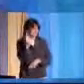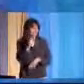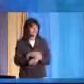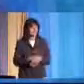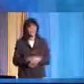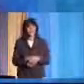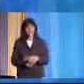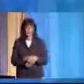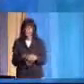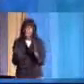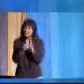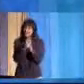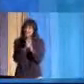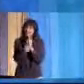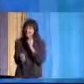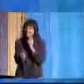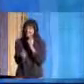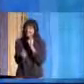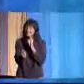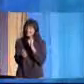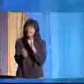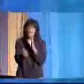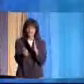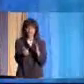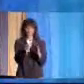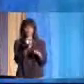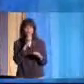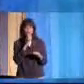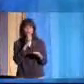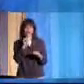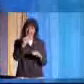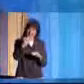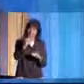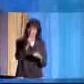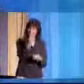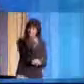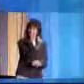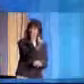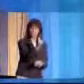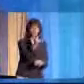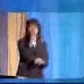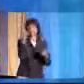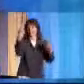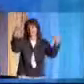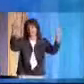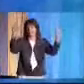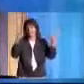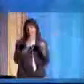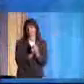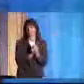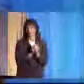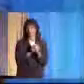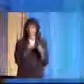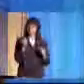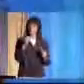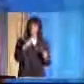I find that these skills are not tremendously effective in interpersonal communication, so they're probably not effective in